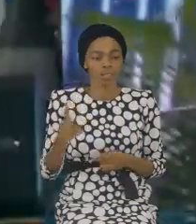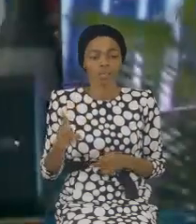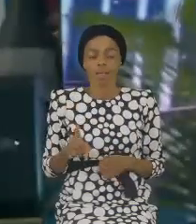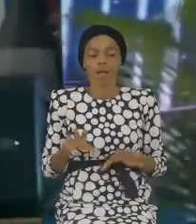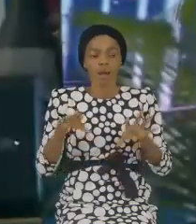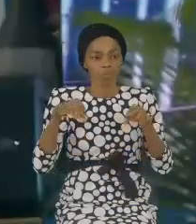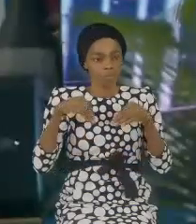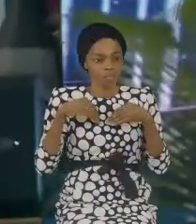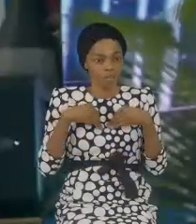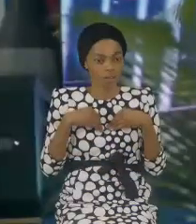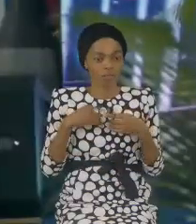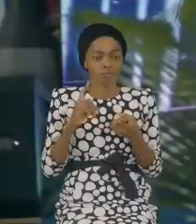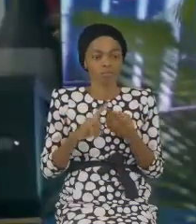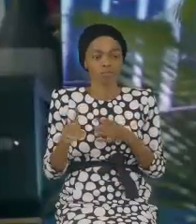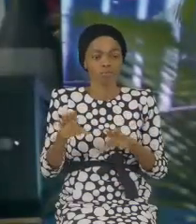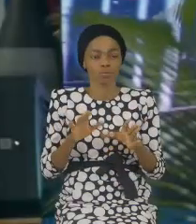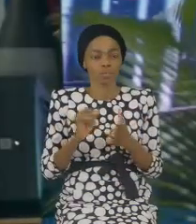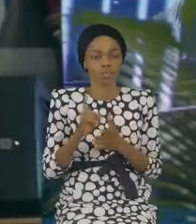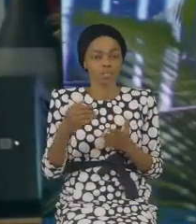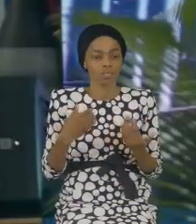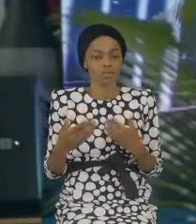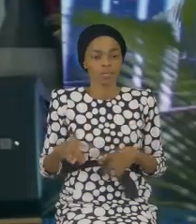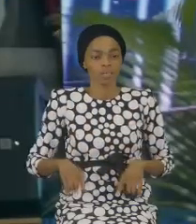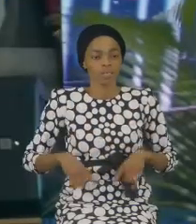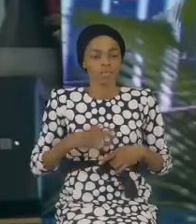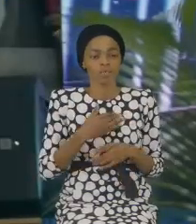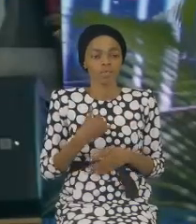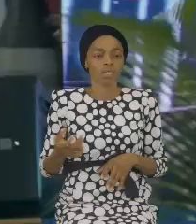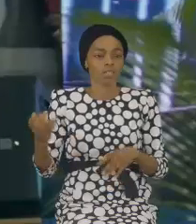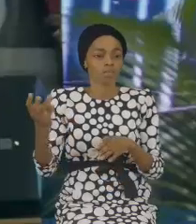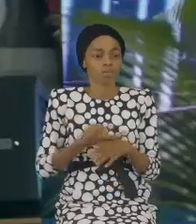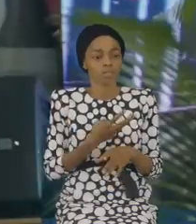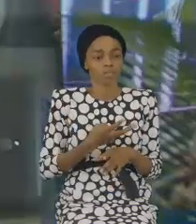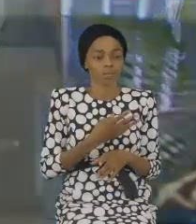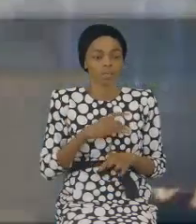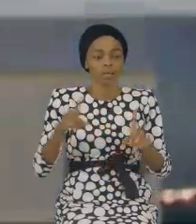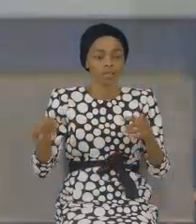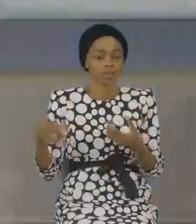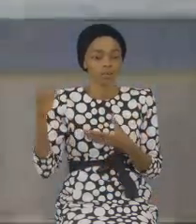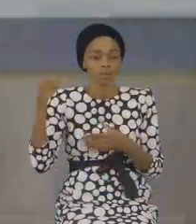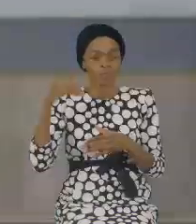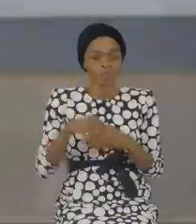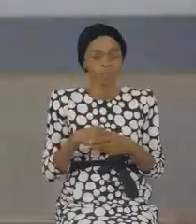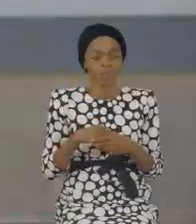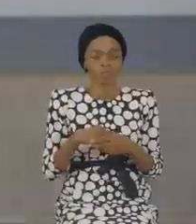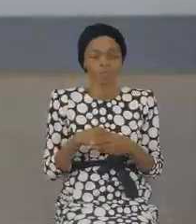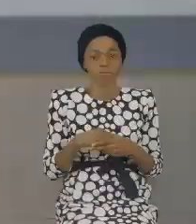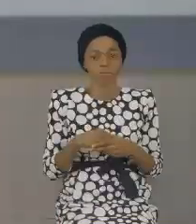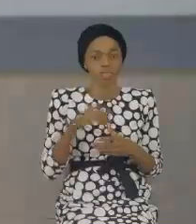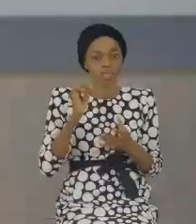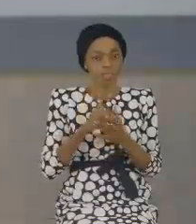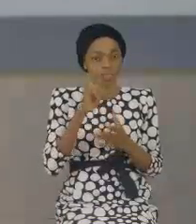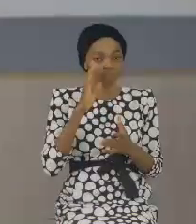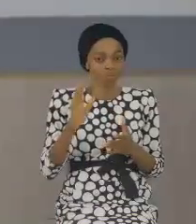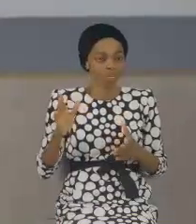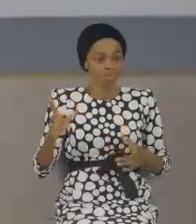shall ye observe to do, that ye may live and multiply and go in that she may